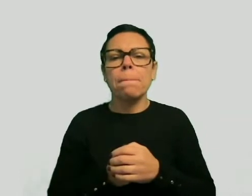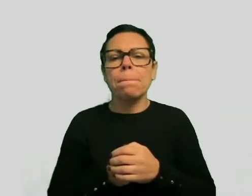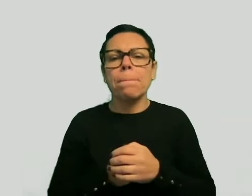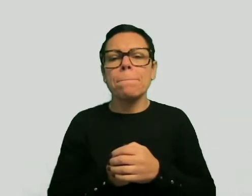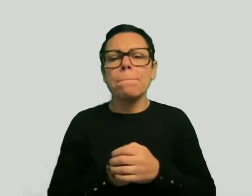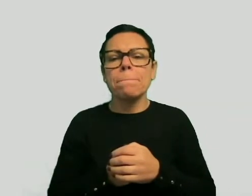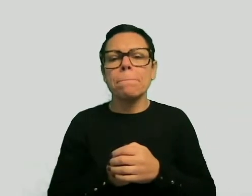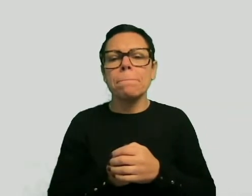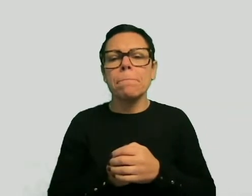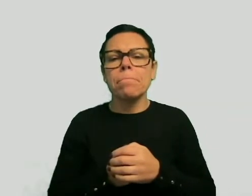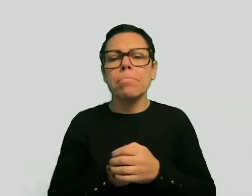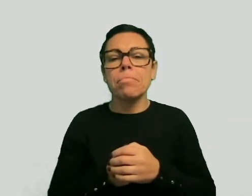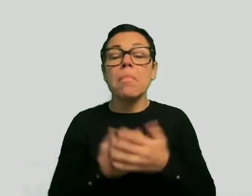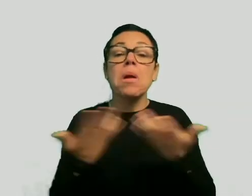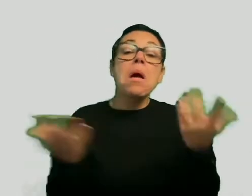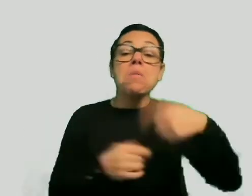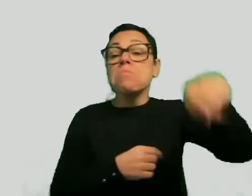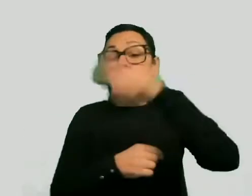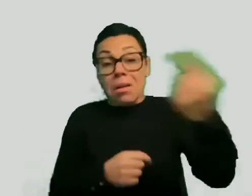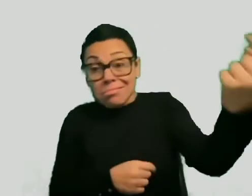then you probably see something different.